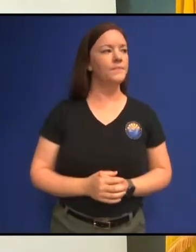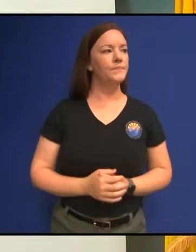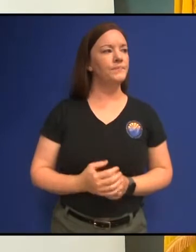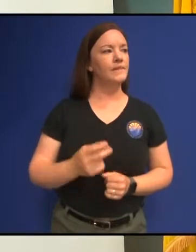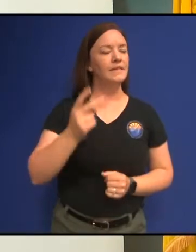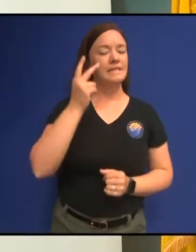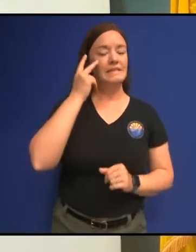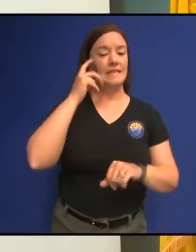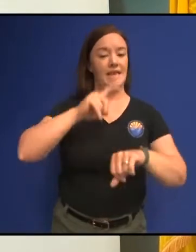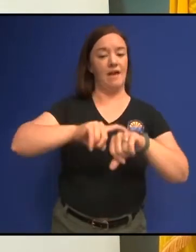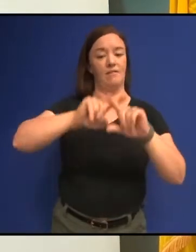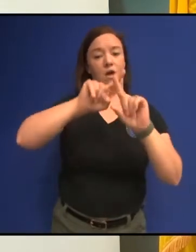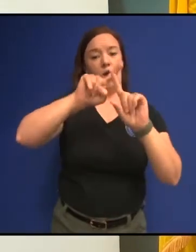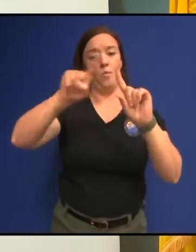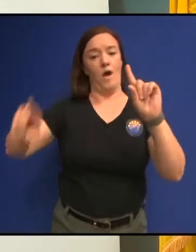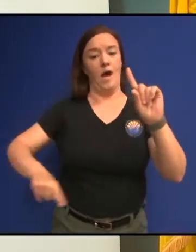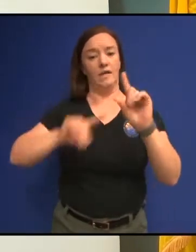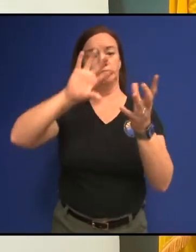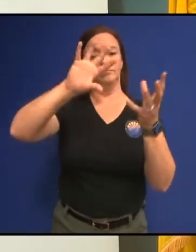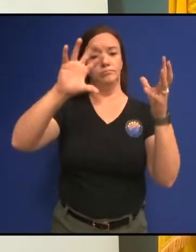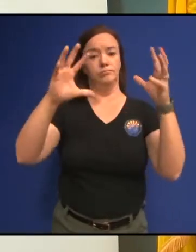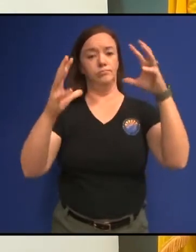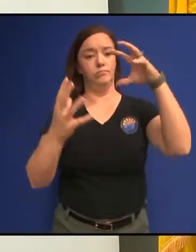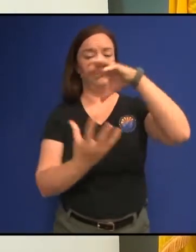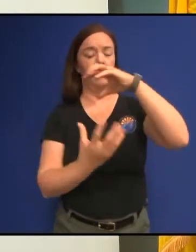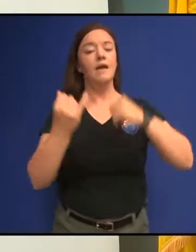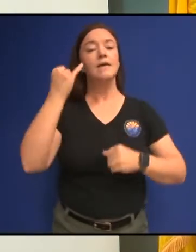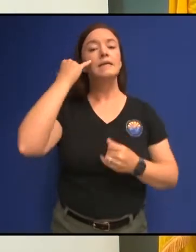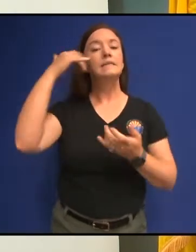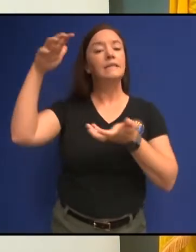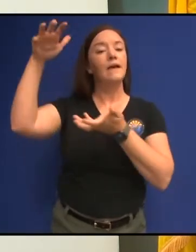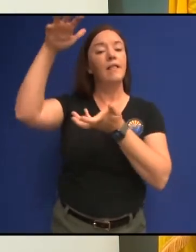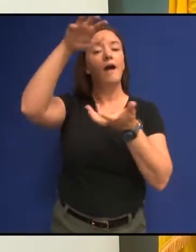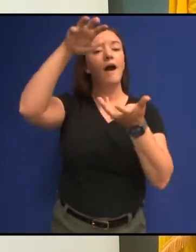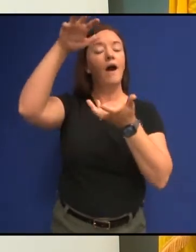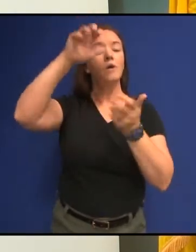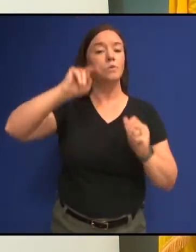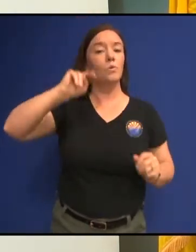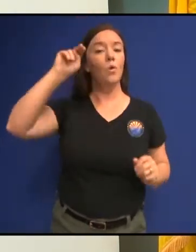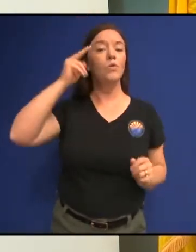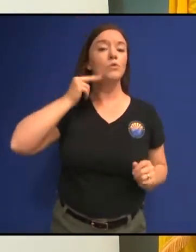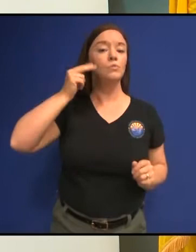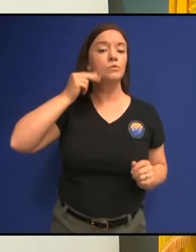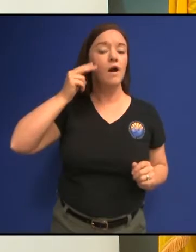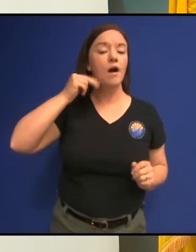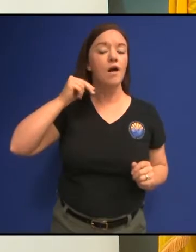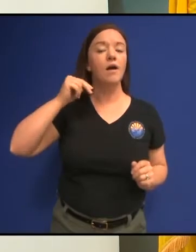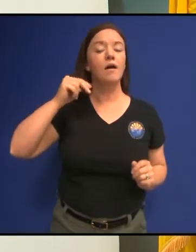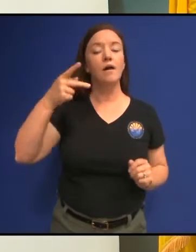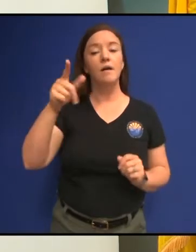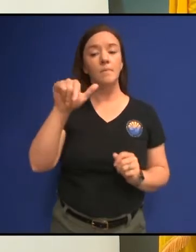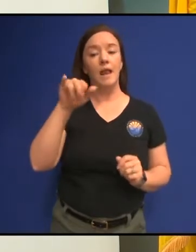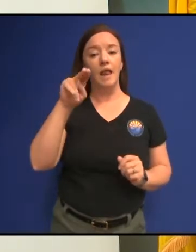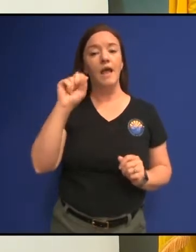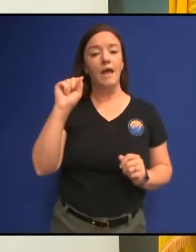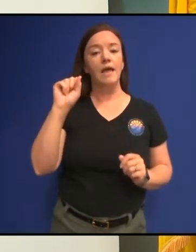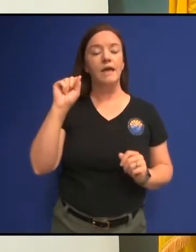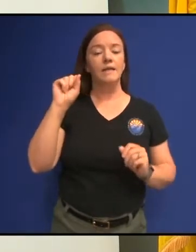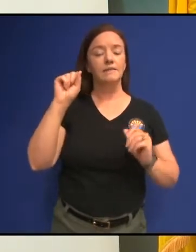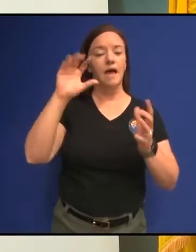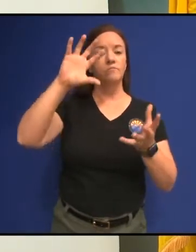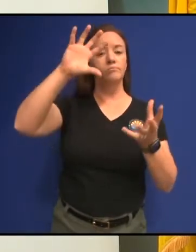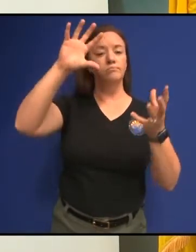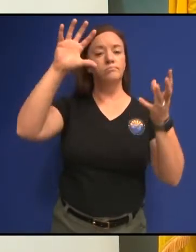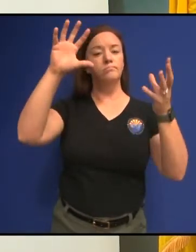that clockwise circulation around. You can see these clouds up into northern Utah and even out over the plains, kind of circulating up in